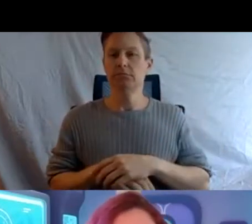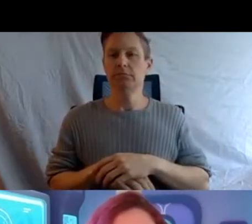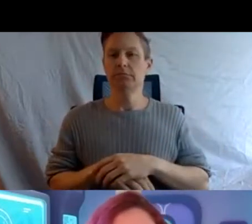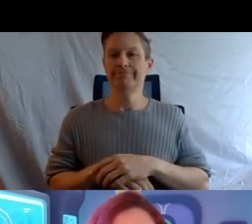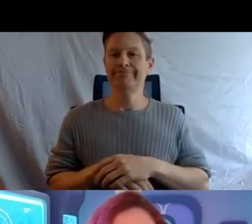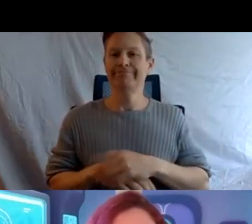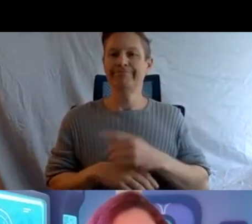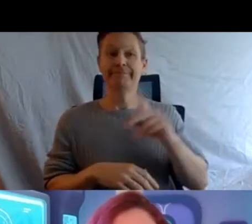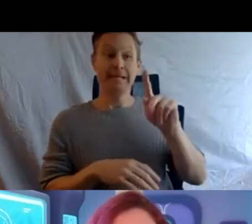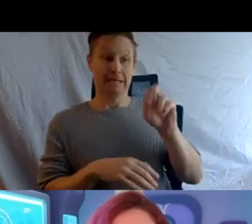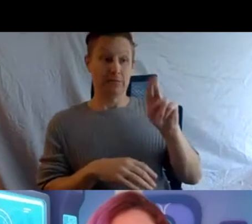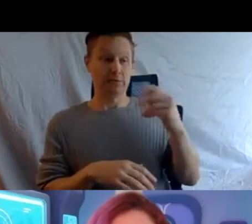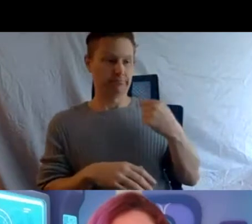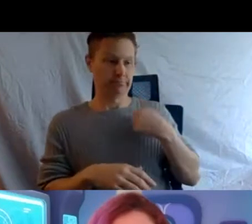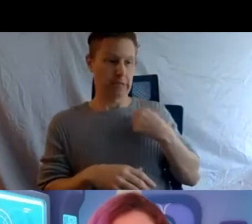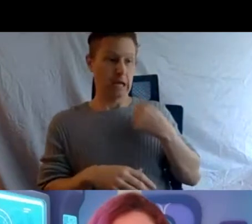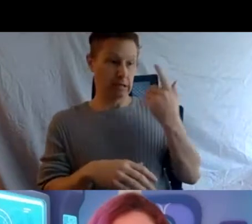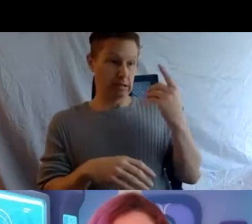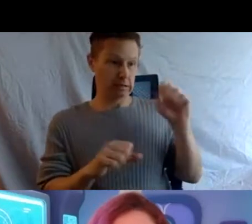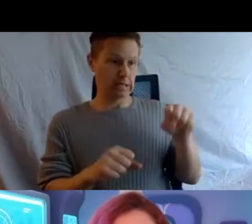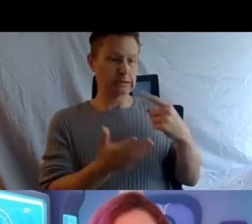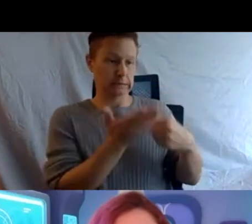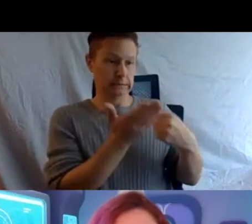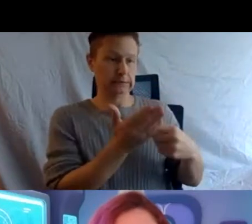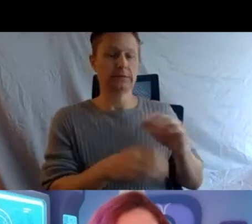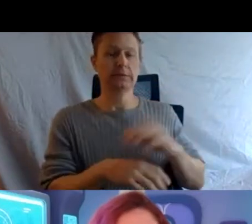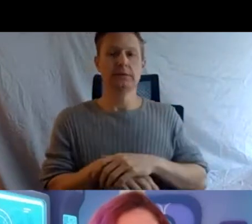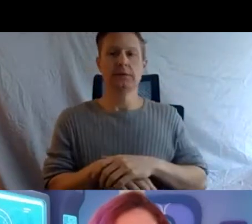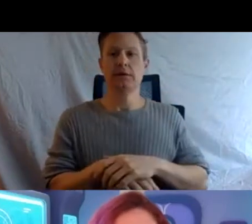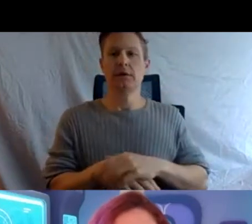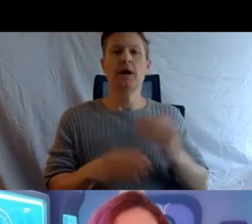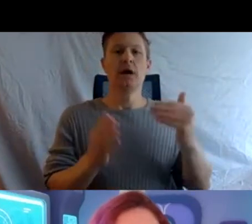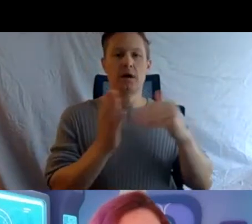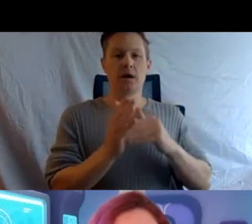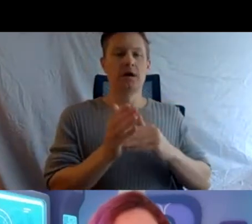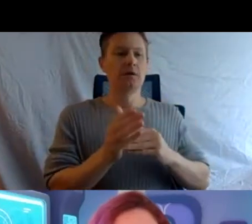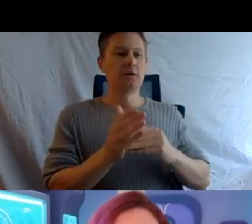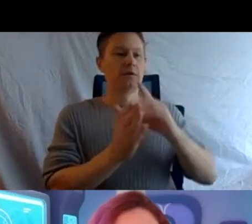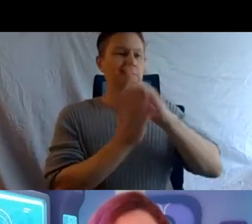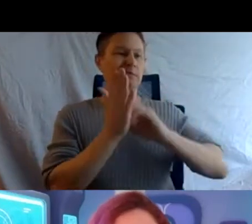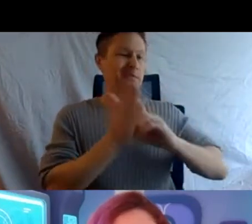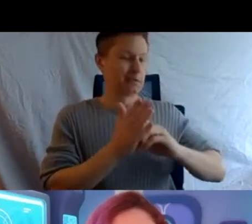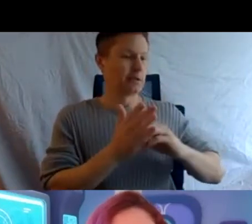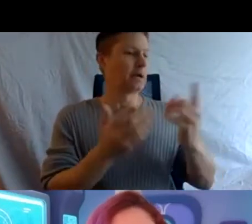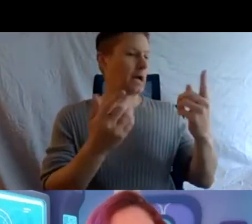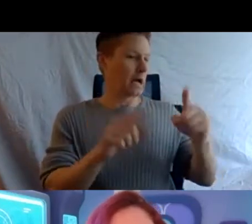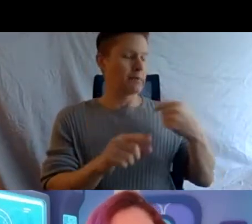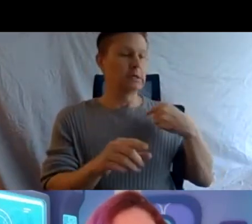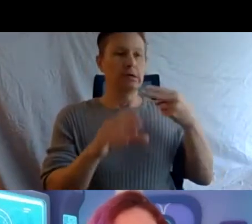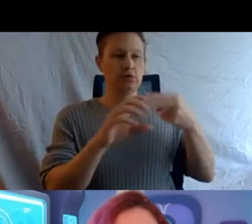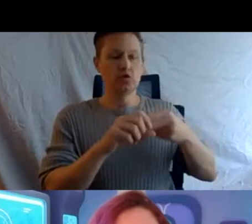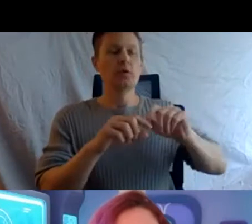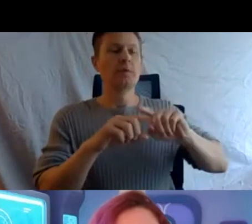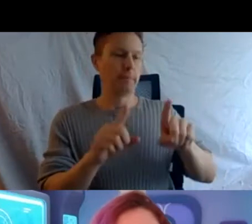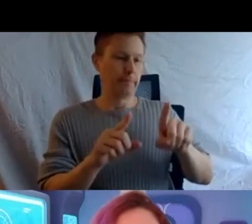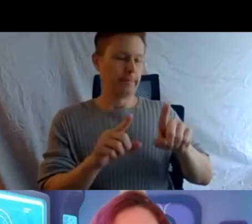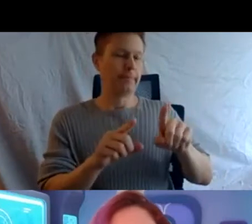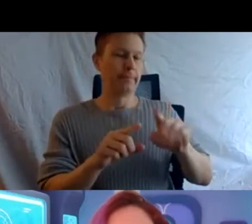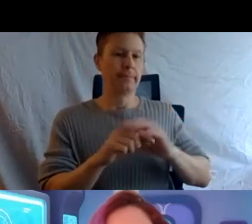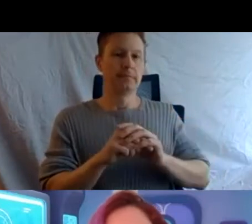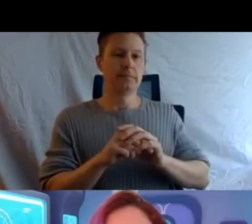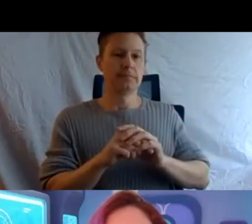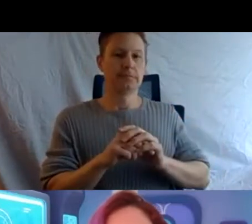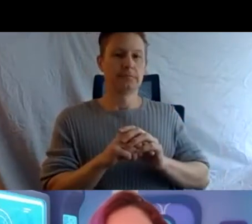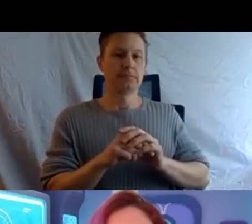I can touch on that. Again, the wheelchair design already existed when I came along too, but there was